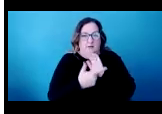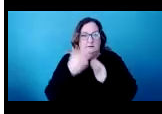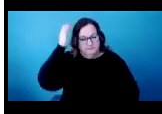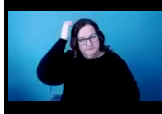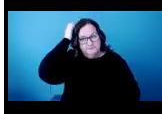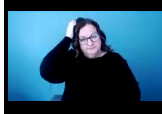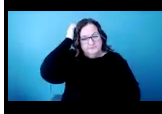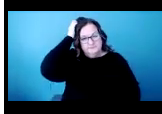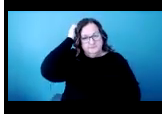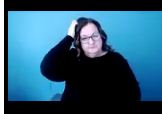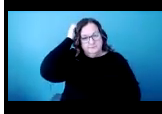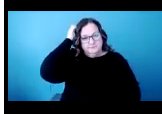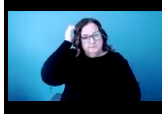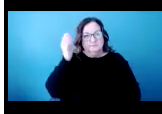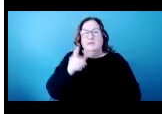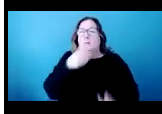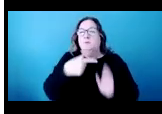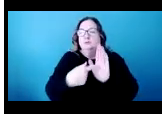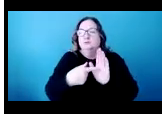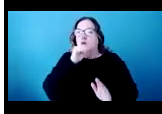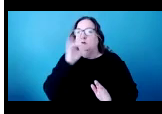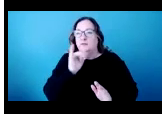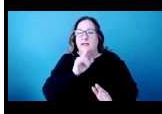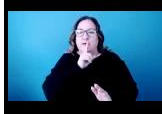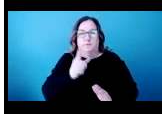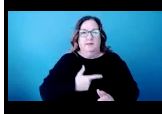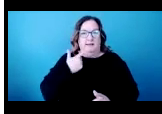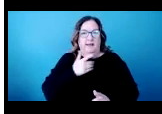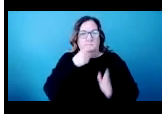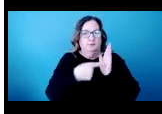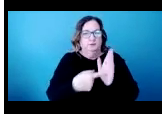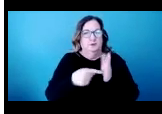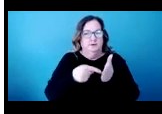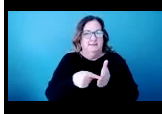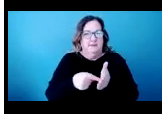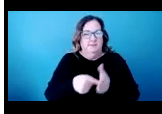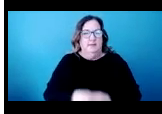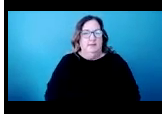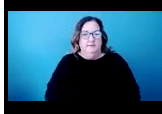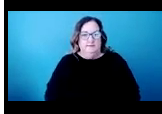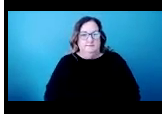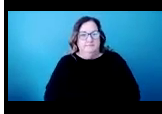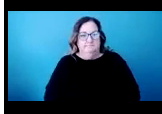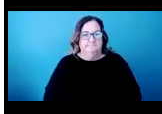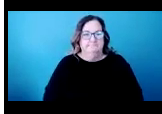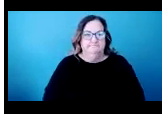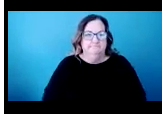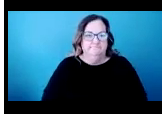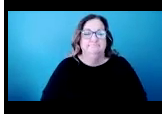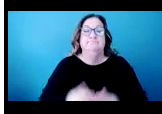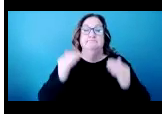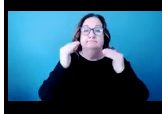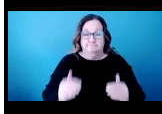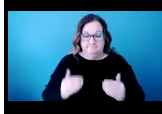Okay, so we mentioned there's bills, but there's also the budget. So the